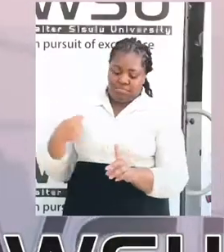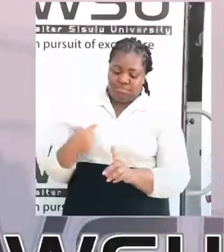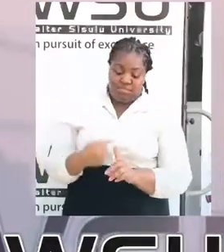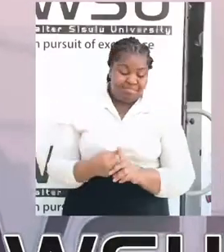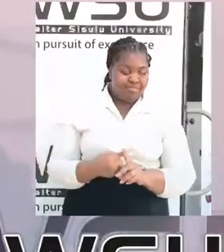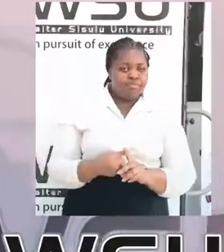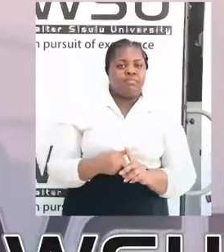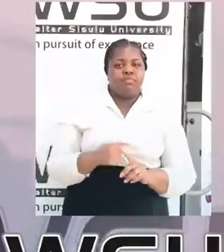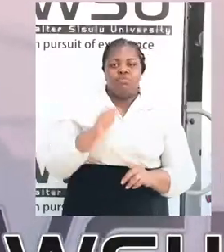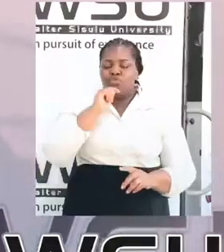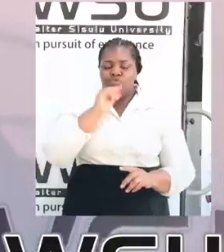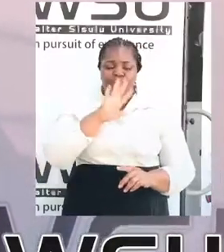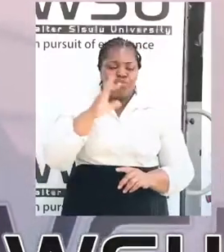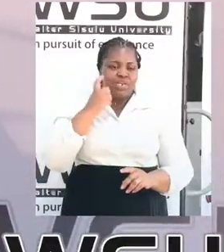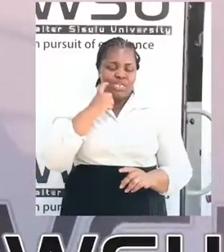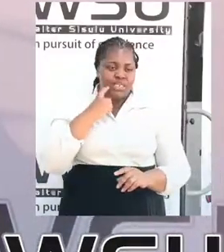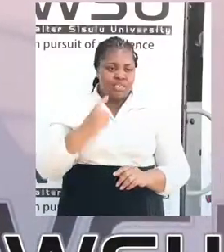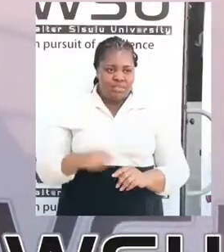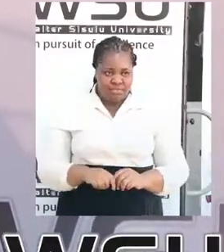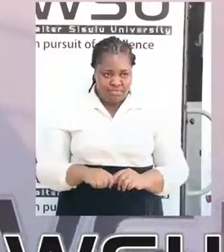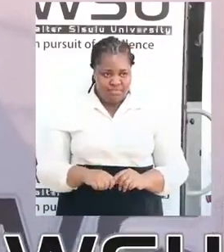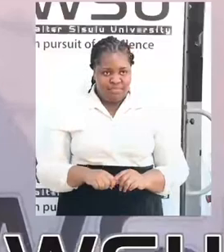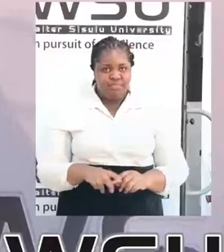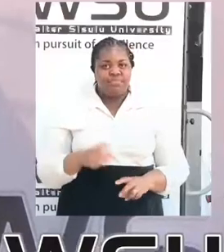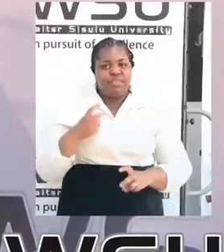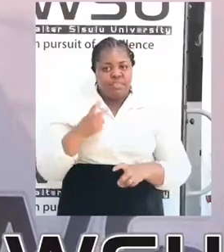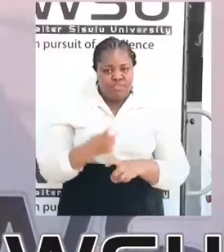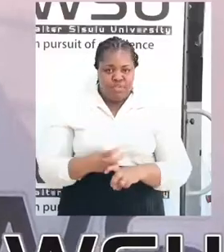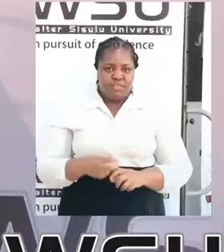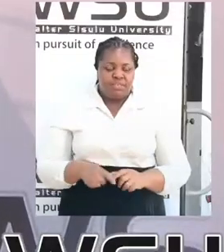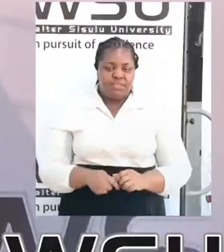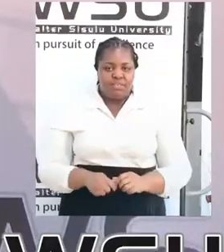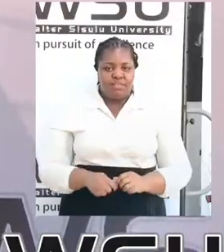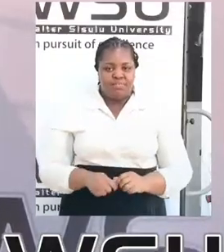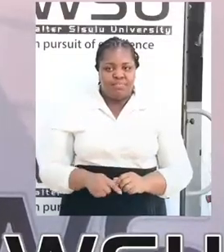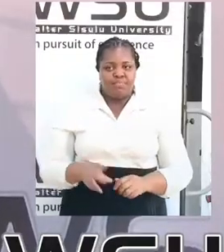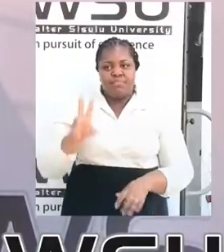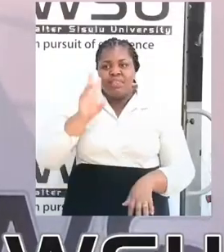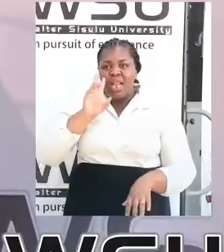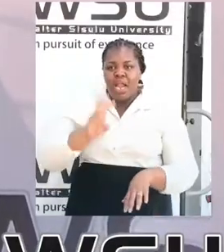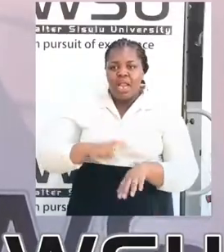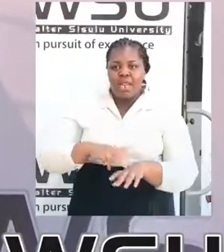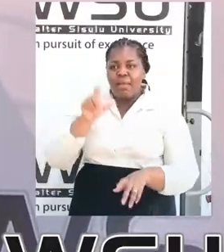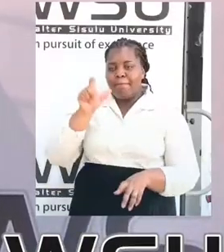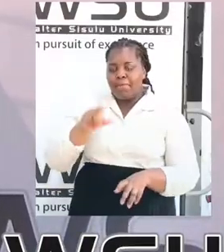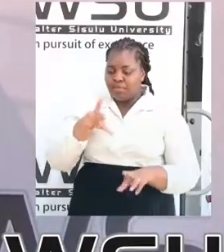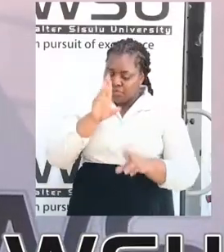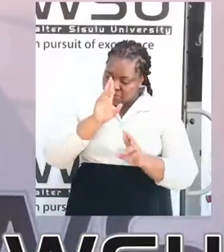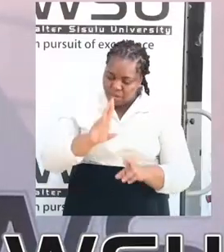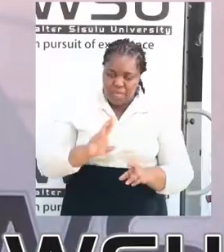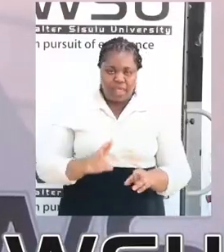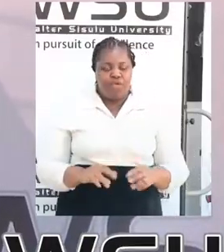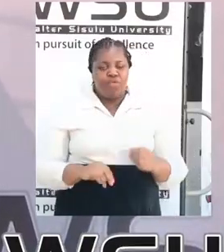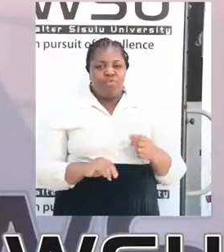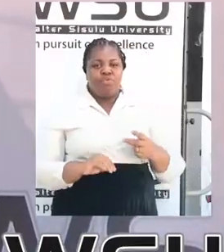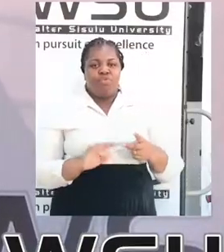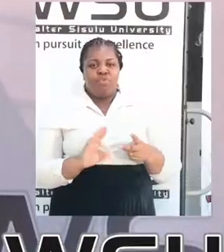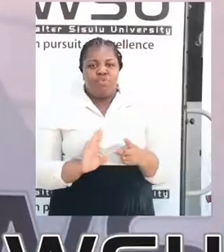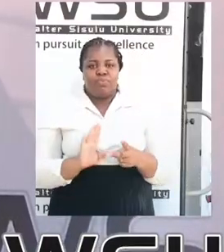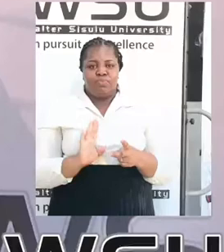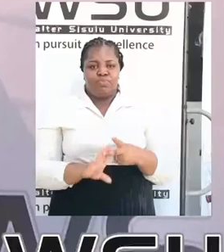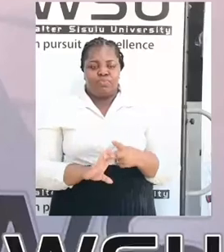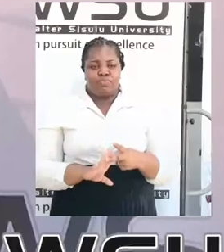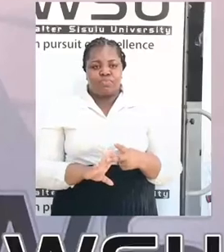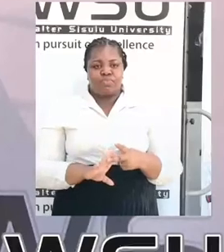eneluhambileyo alululanga lunzima lifuna umntu onentobeko